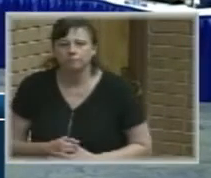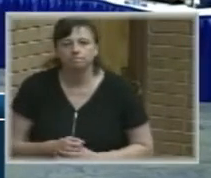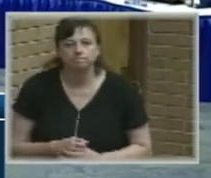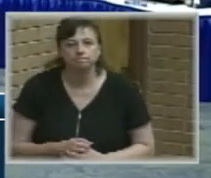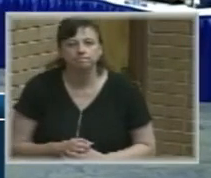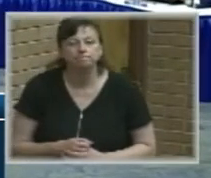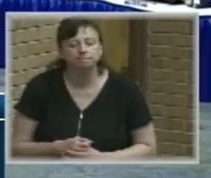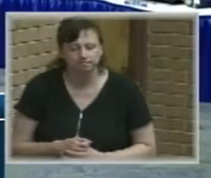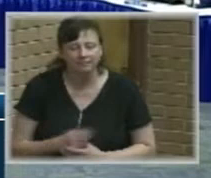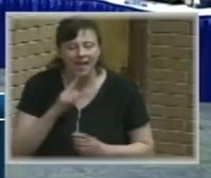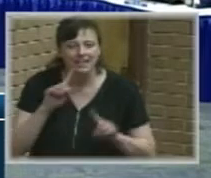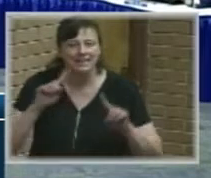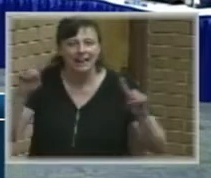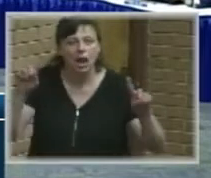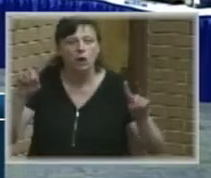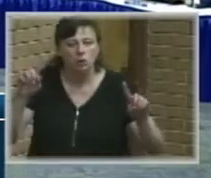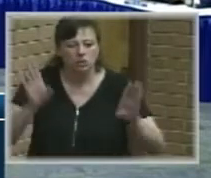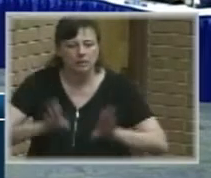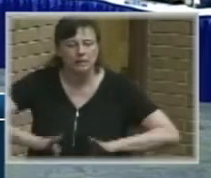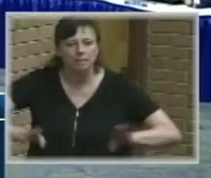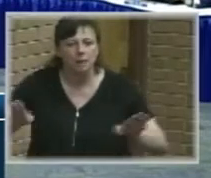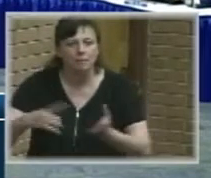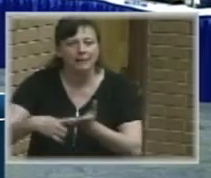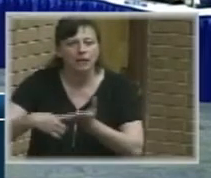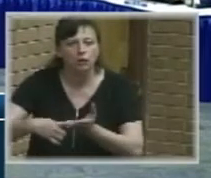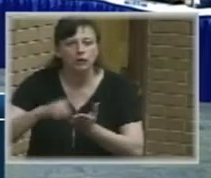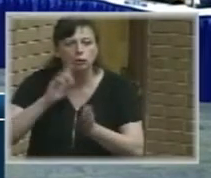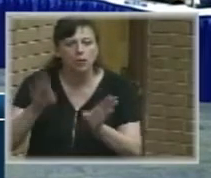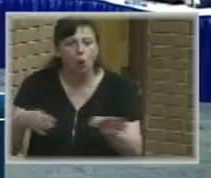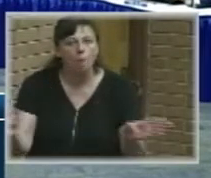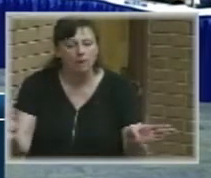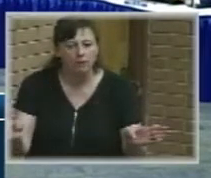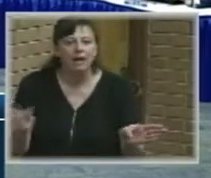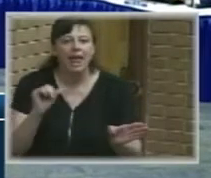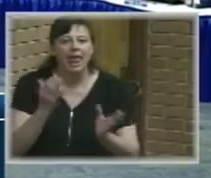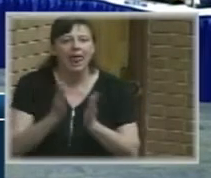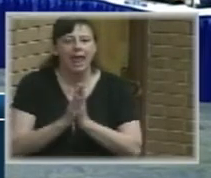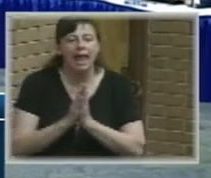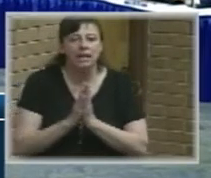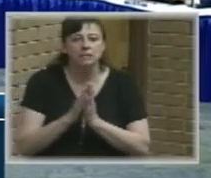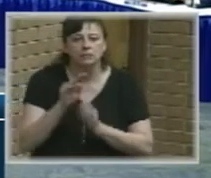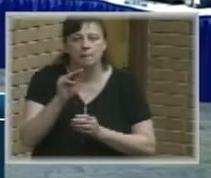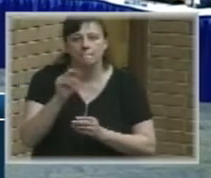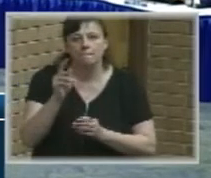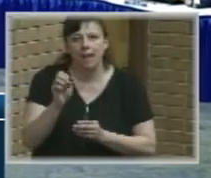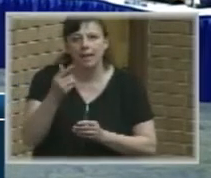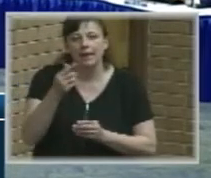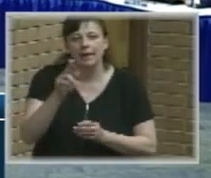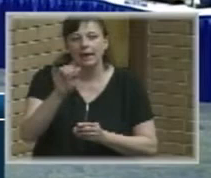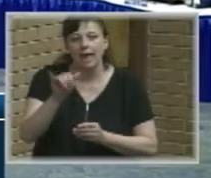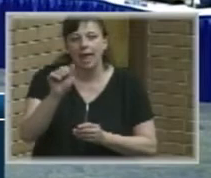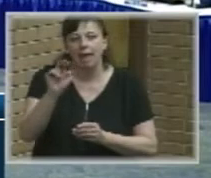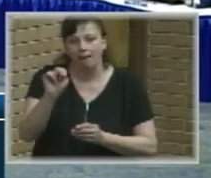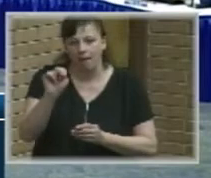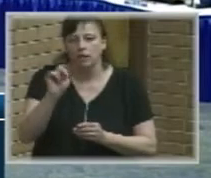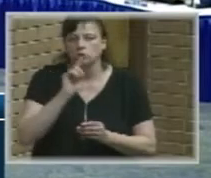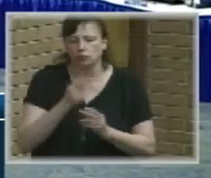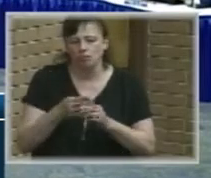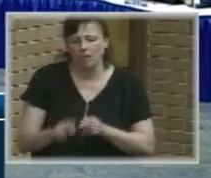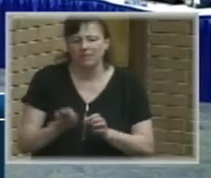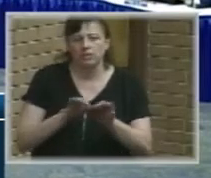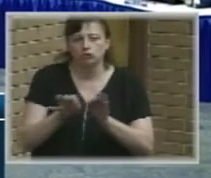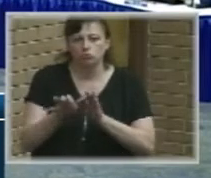With that, I declare this public hearing to be open, and I will ask Mike Guyon just to briefly